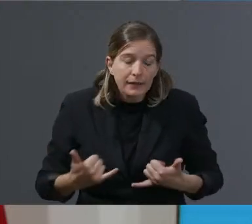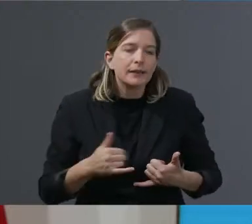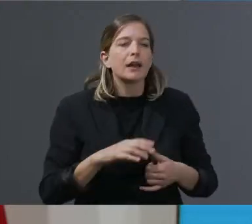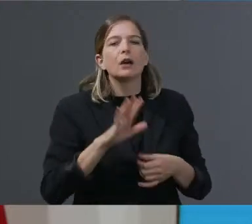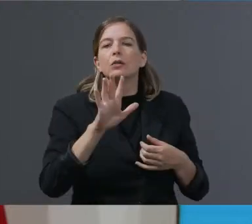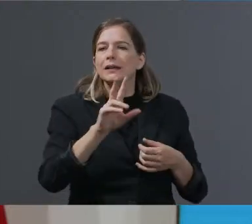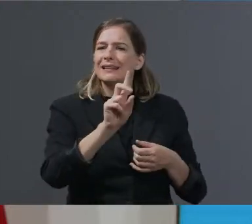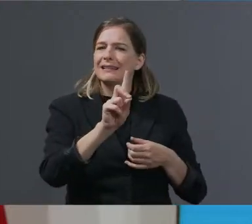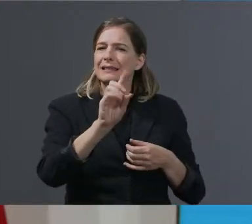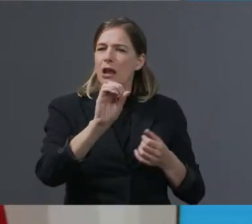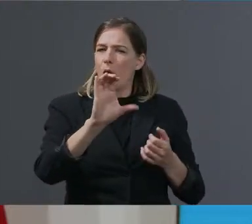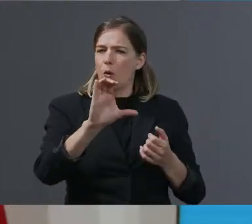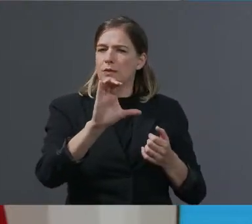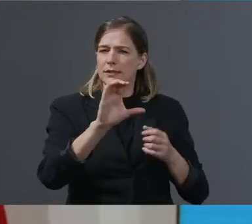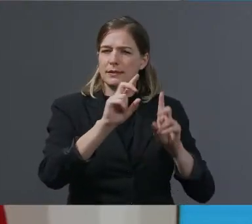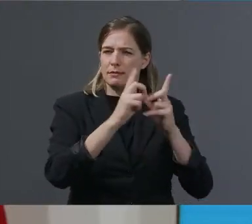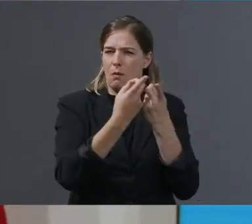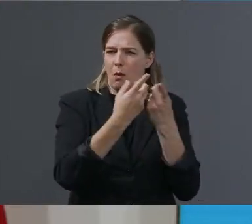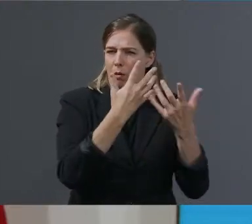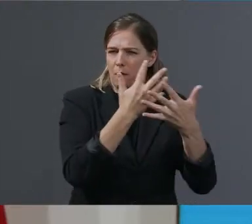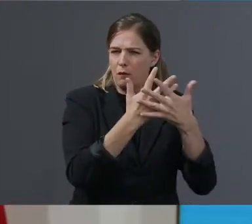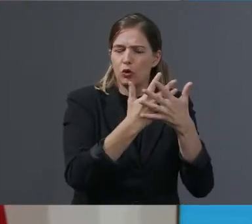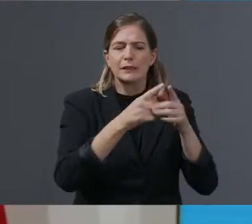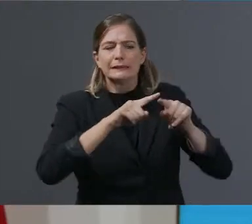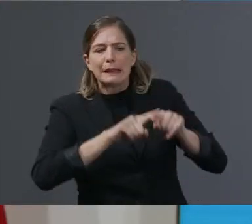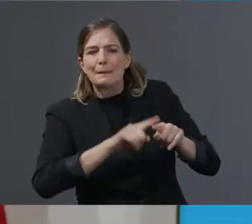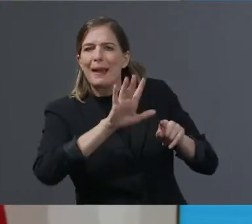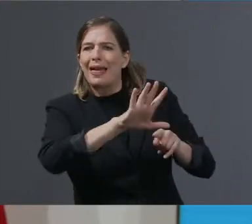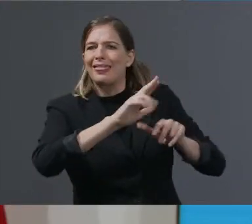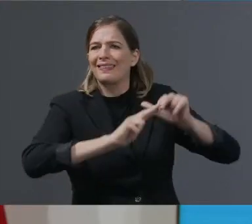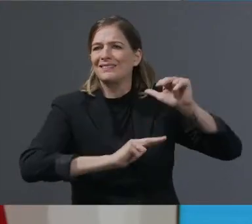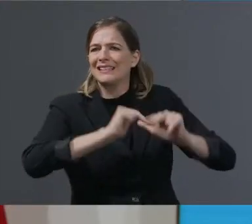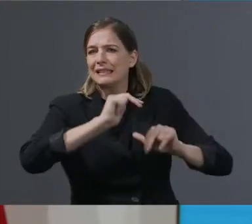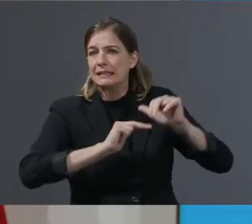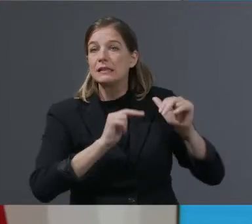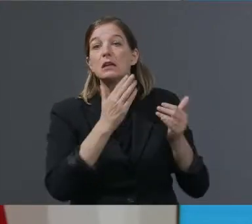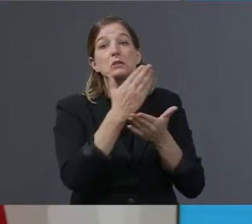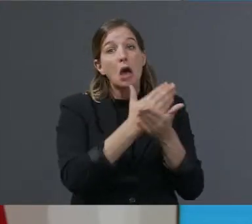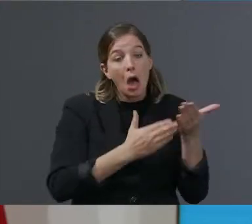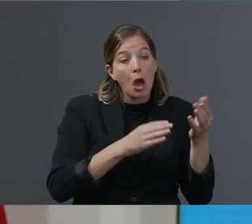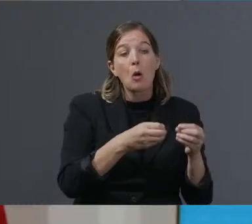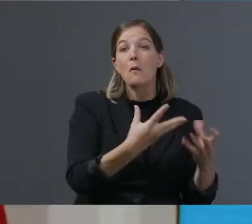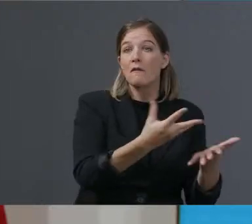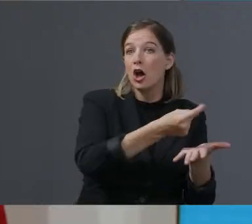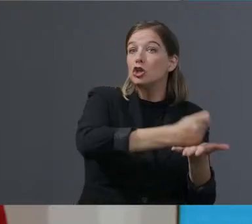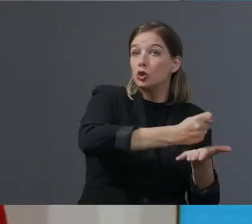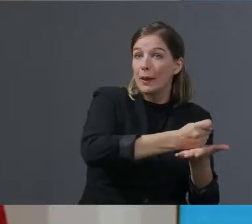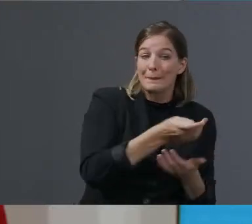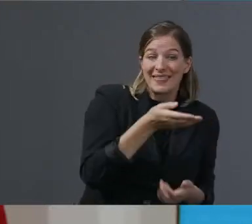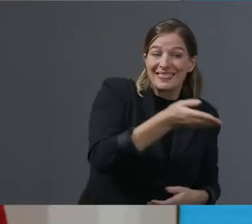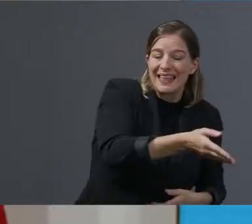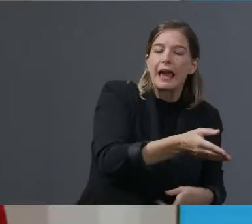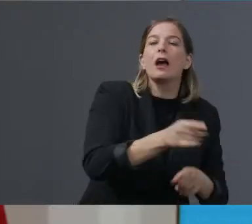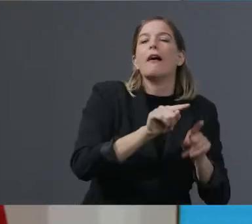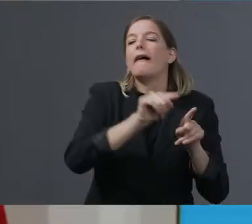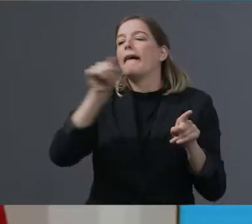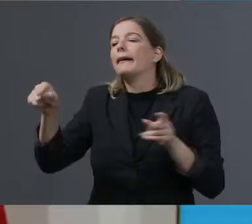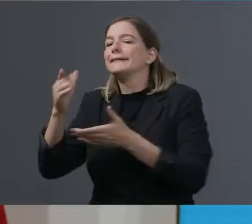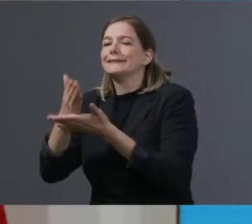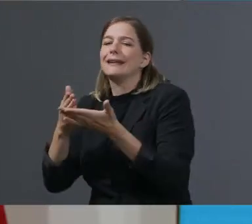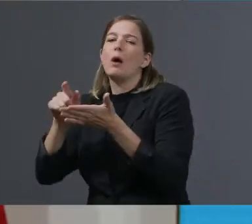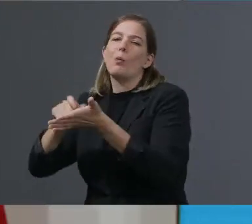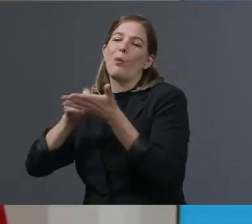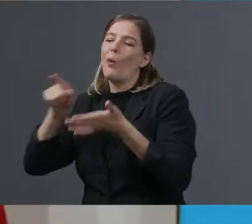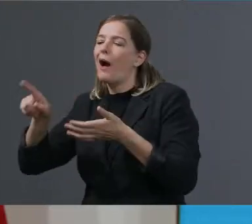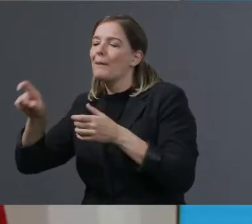facility it is, they can treat on-site. Some may require hospitalized care off-site, out